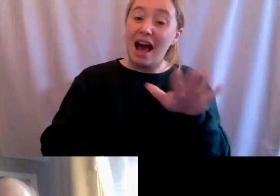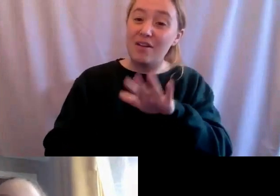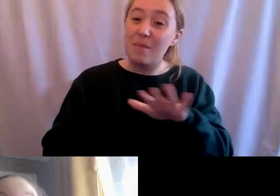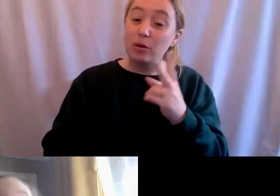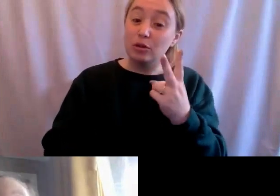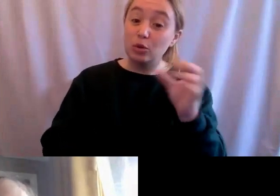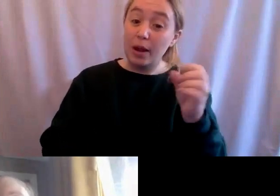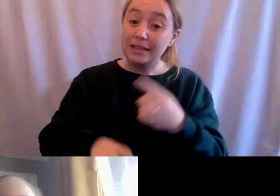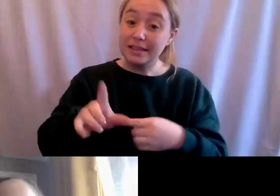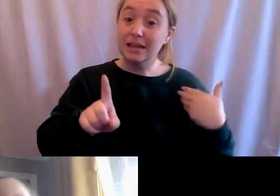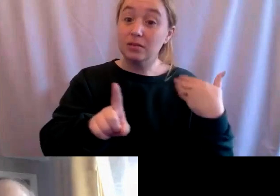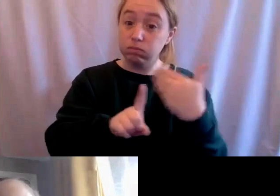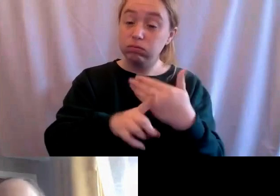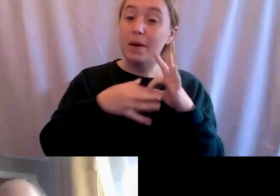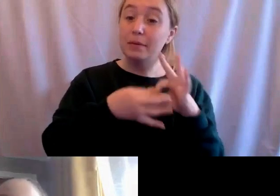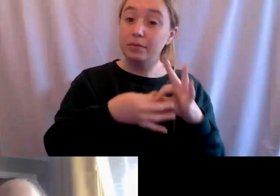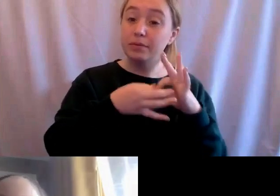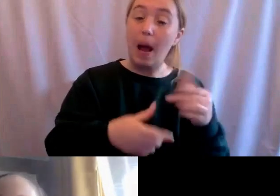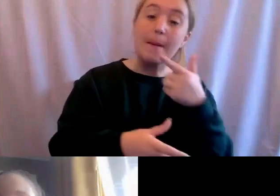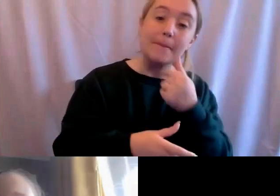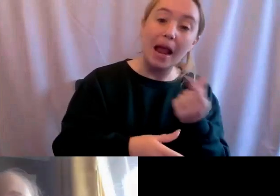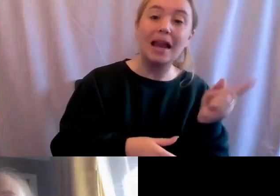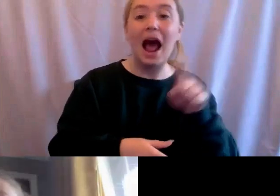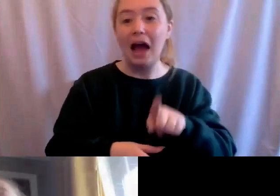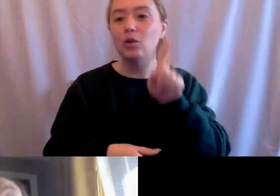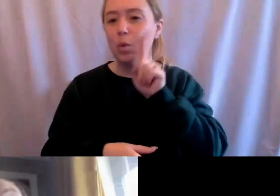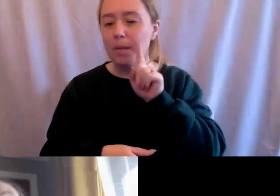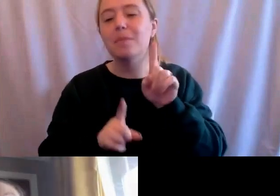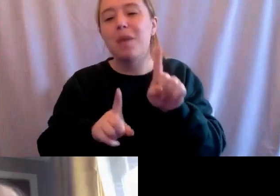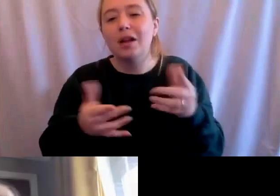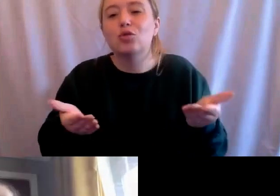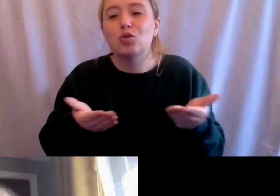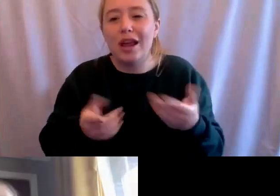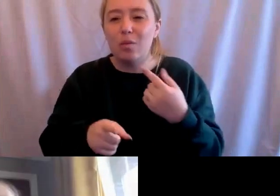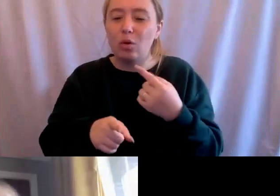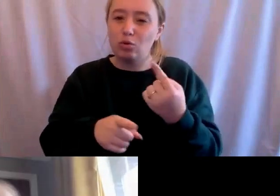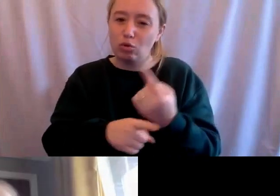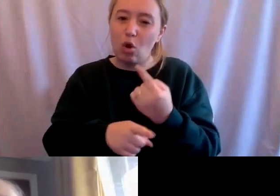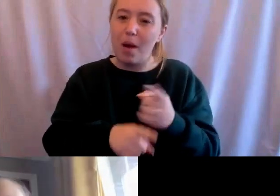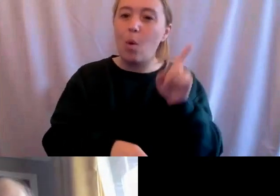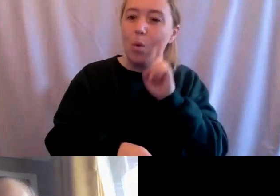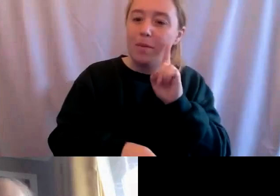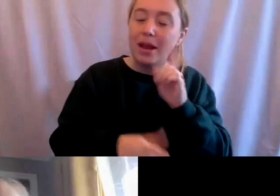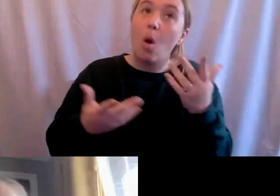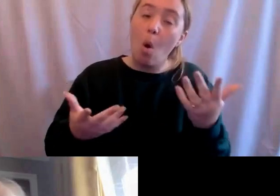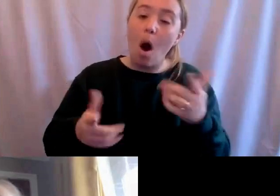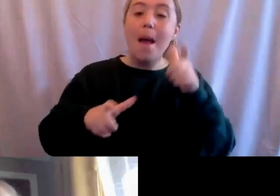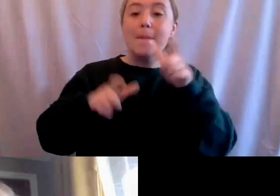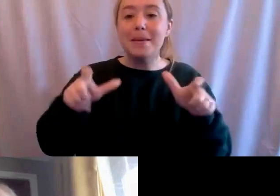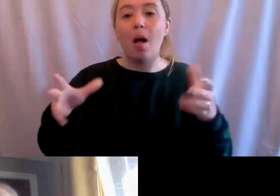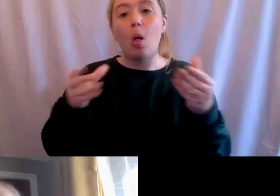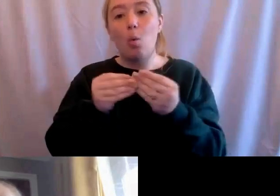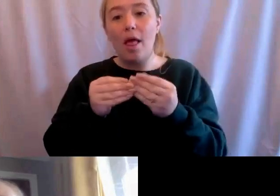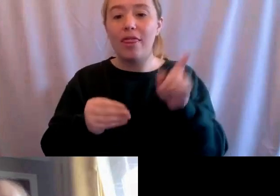working with men and women, but today we're talking mainly about women, or people with female anatomy, as we like to talk about in our